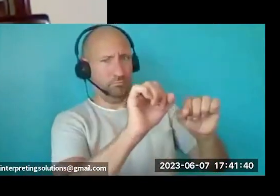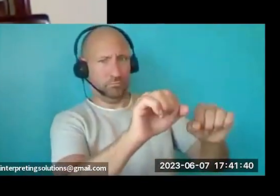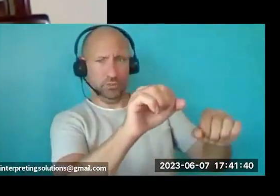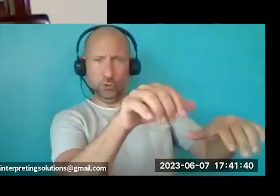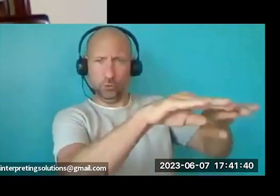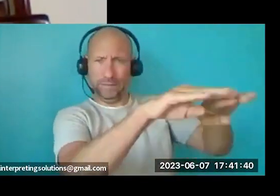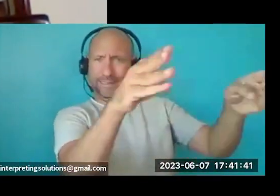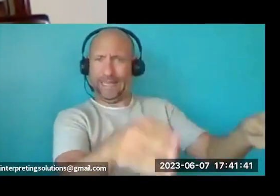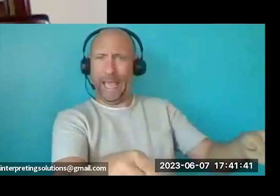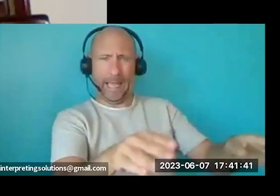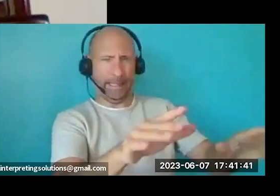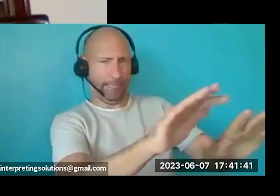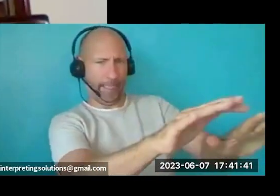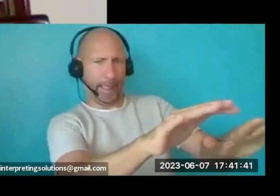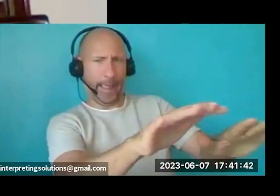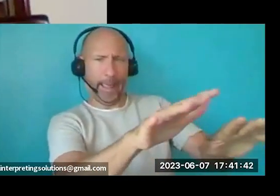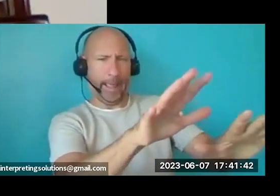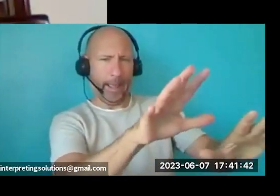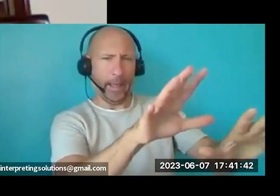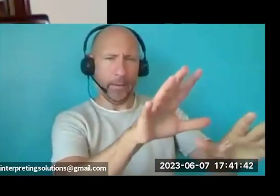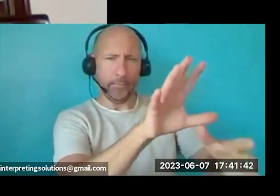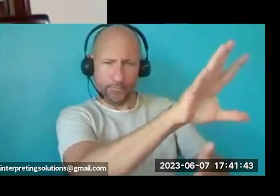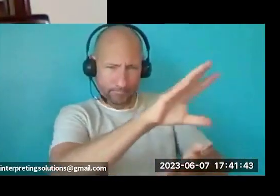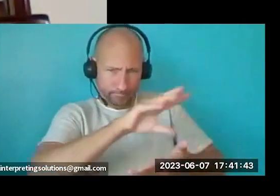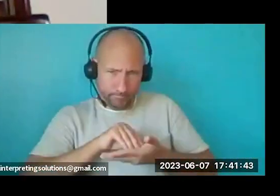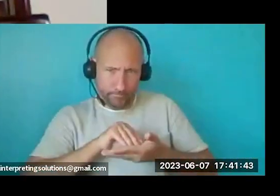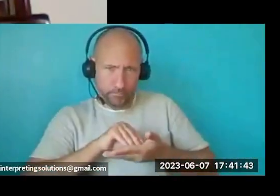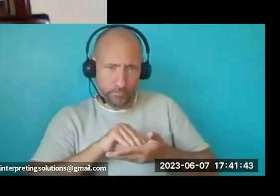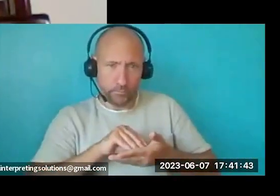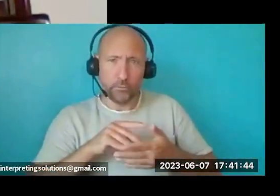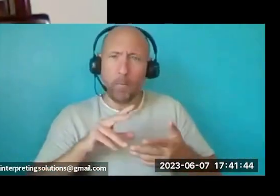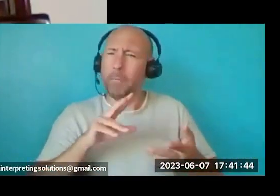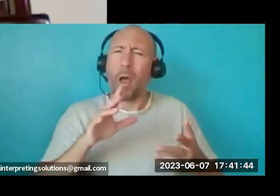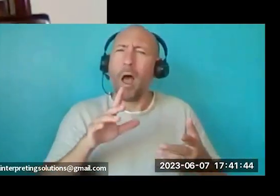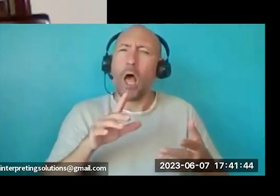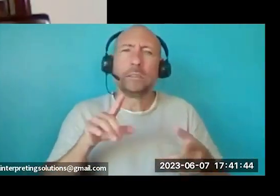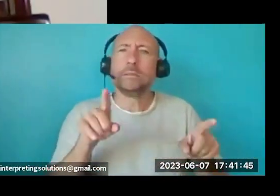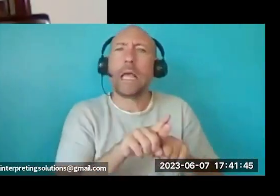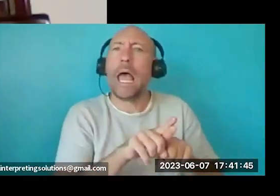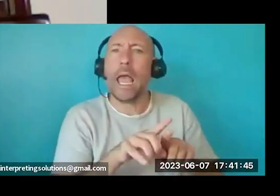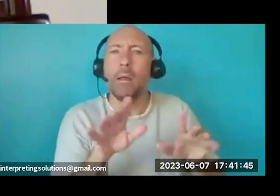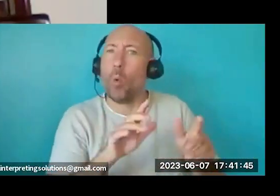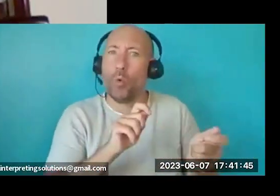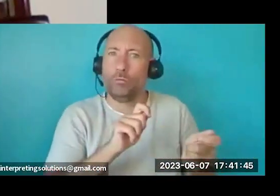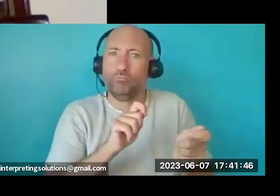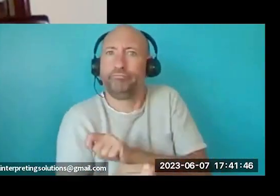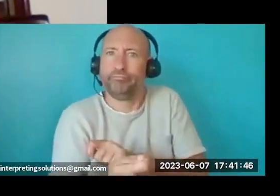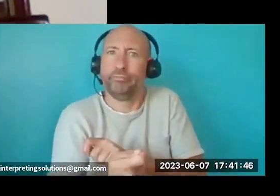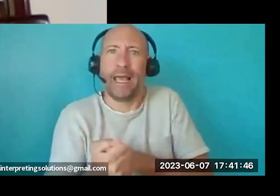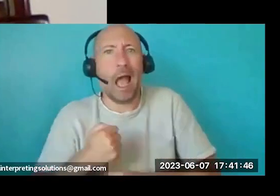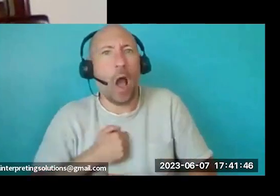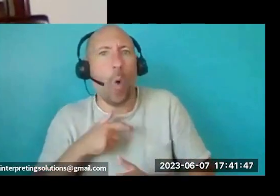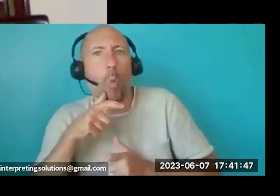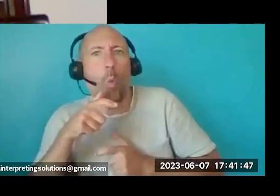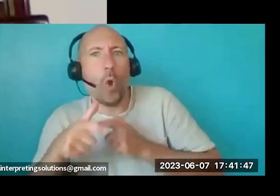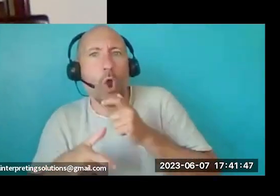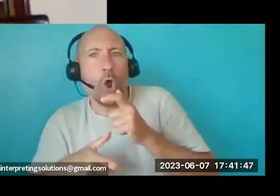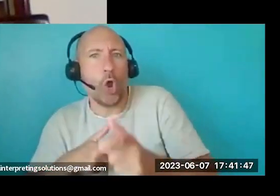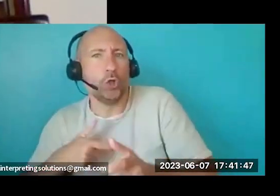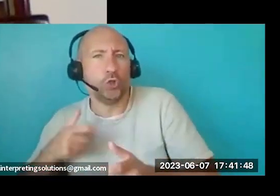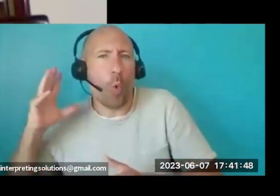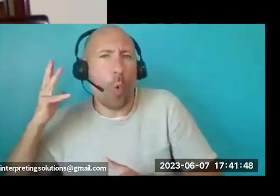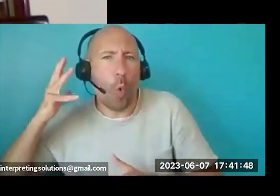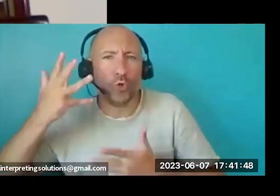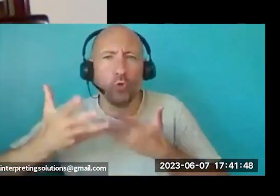thing, but should in a way be replaced also by our words. So we